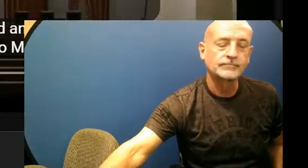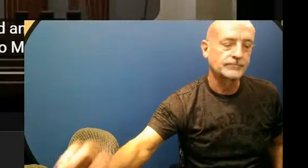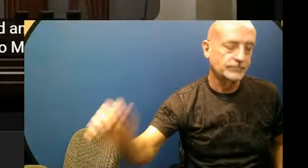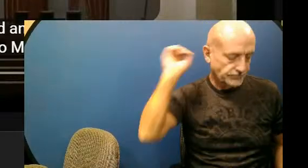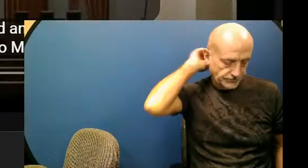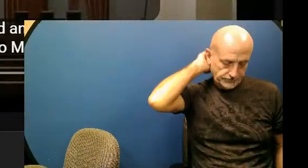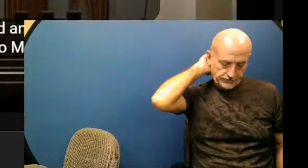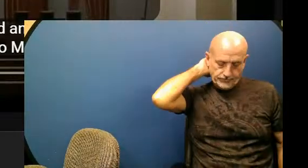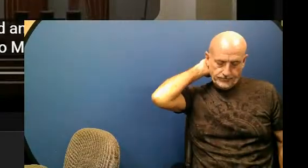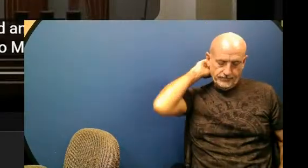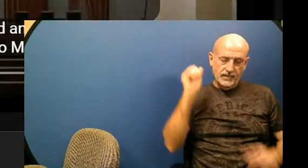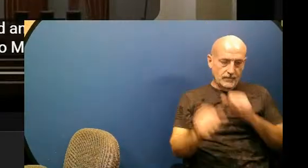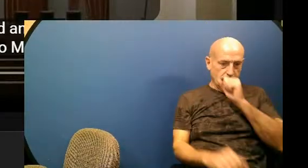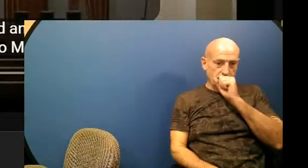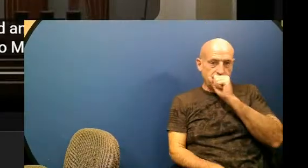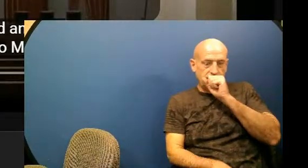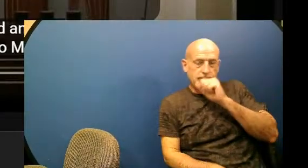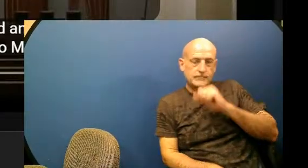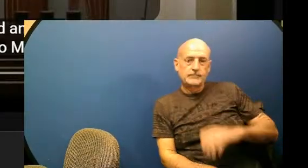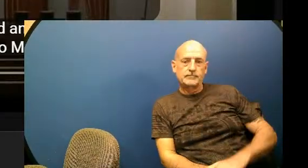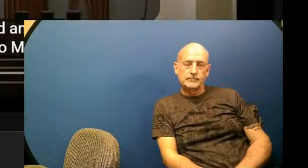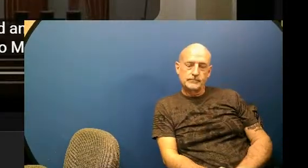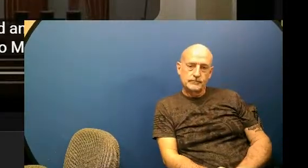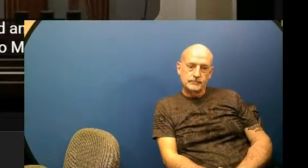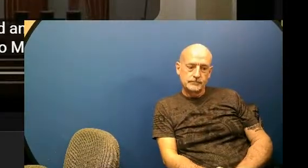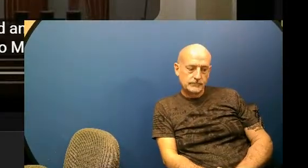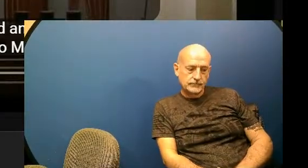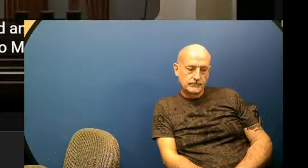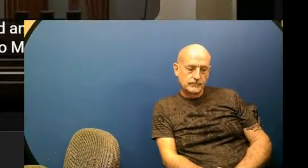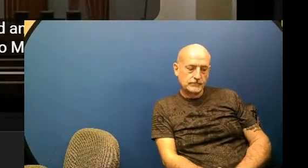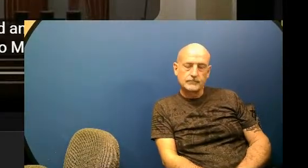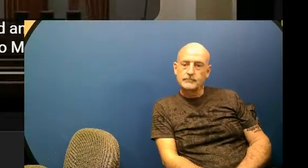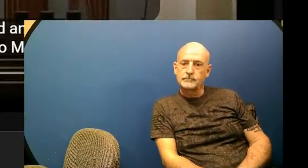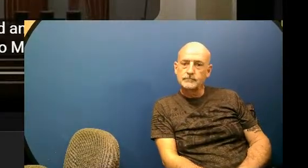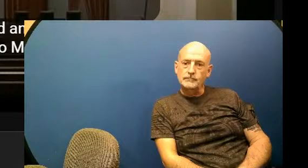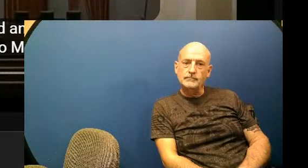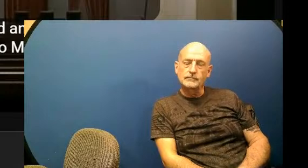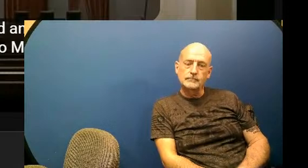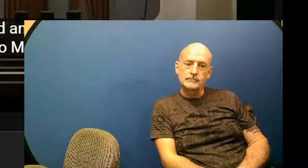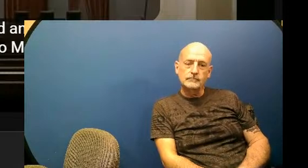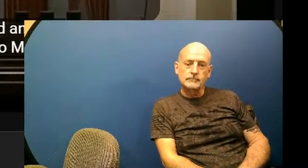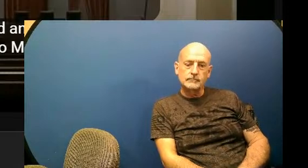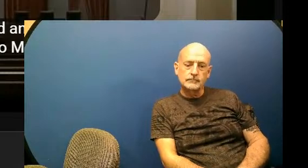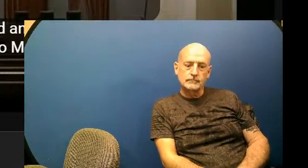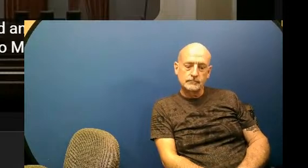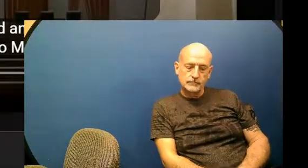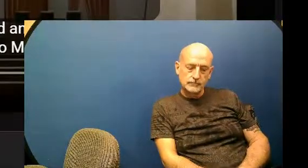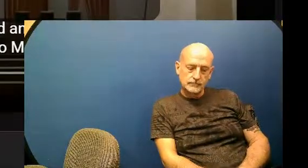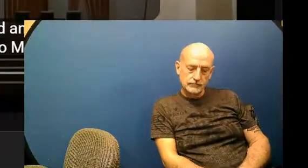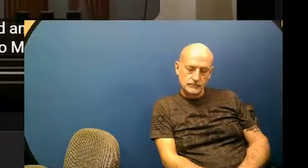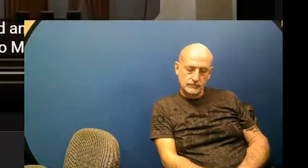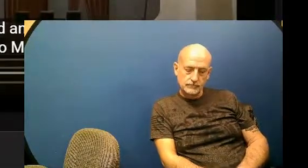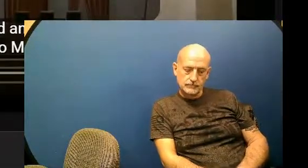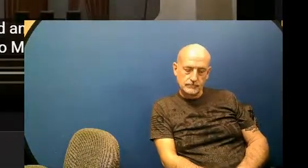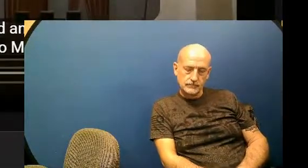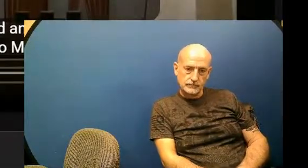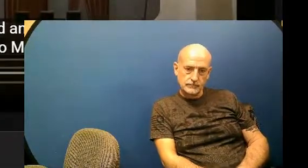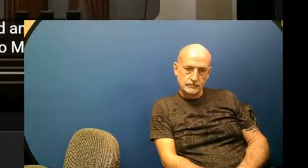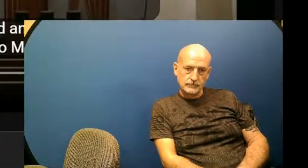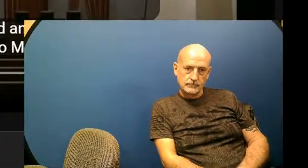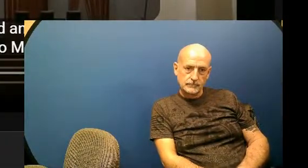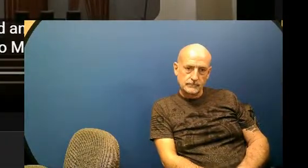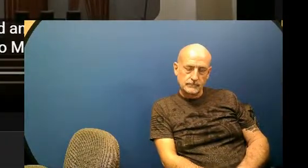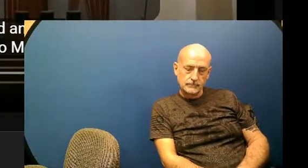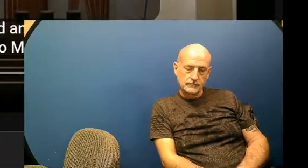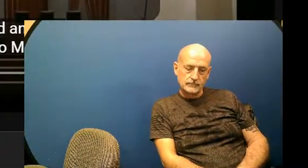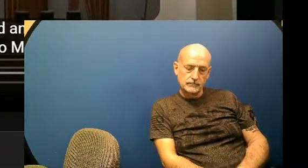With Justice Kavanaugh, did I understand you to concede that there is a compelling interest and that the problem is really tailoring? I